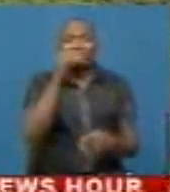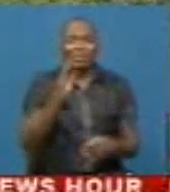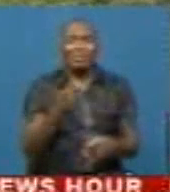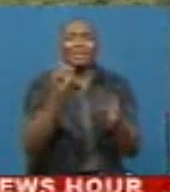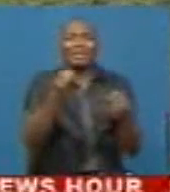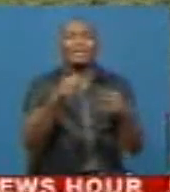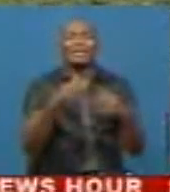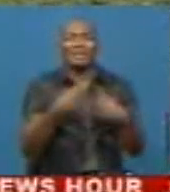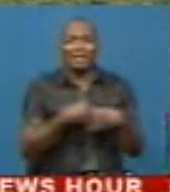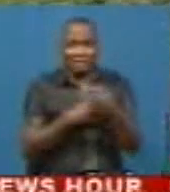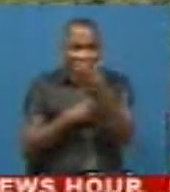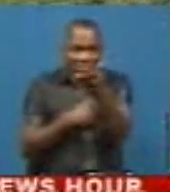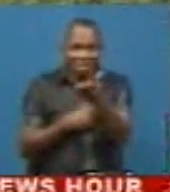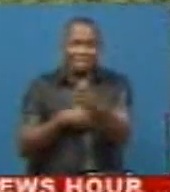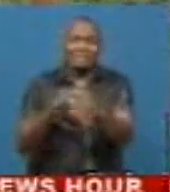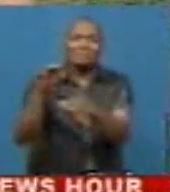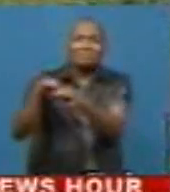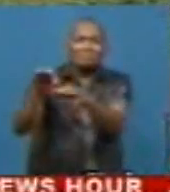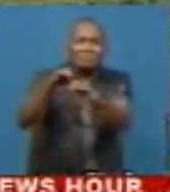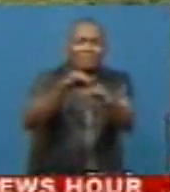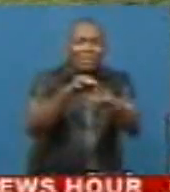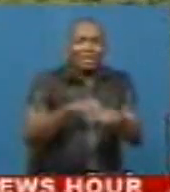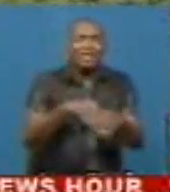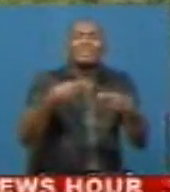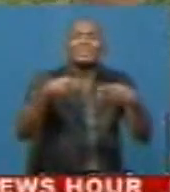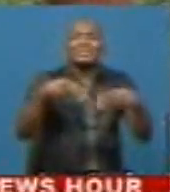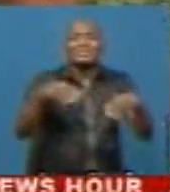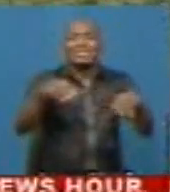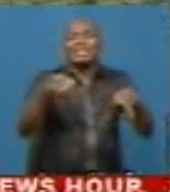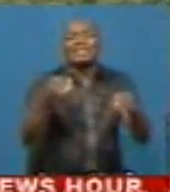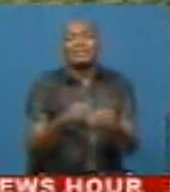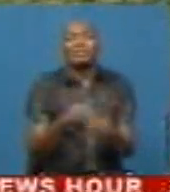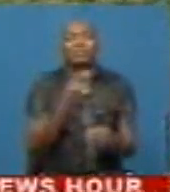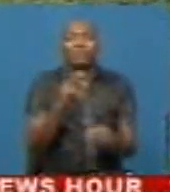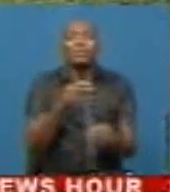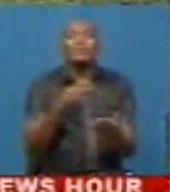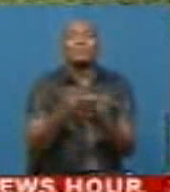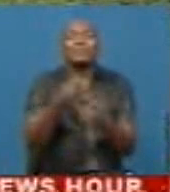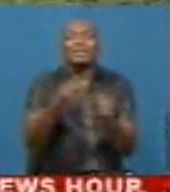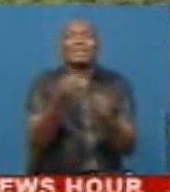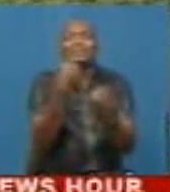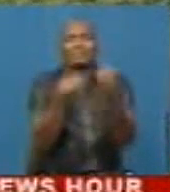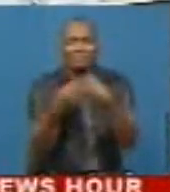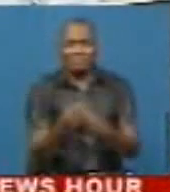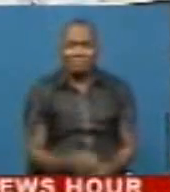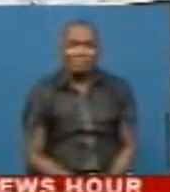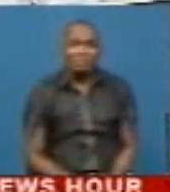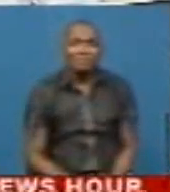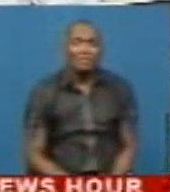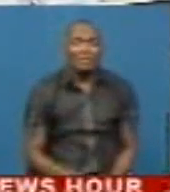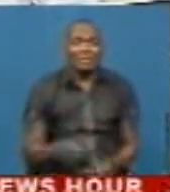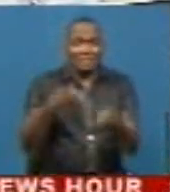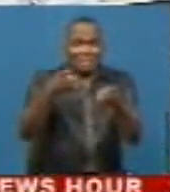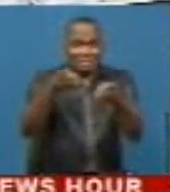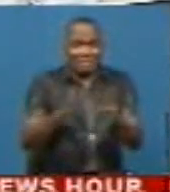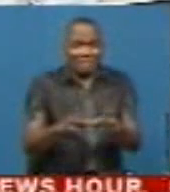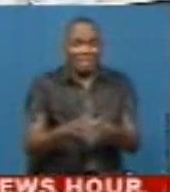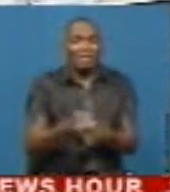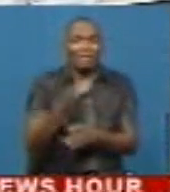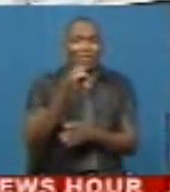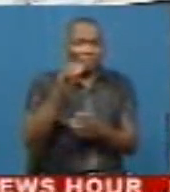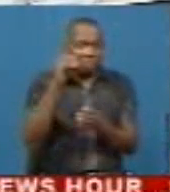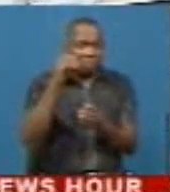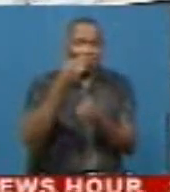would have these varieties to produce. It will be on the market and consumers can have access to them. The director of the Crops